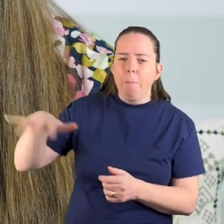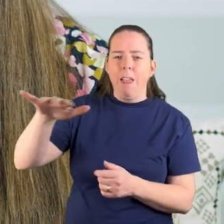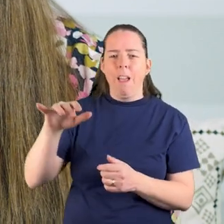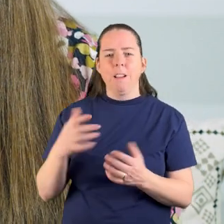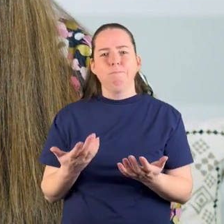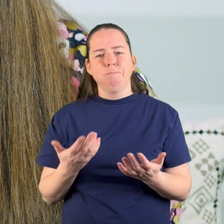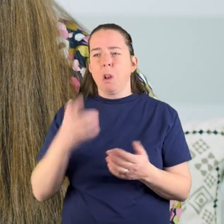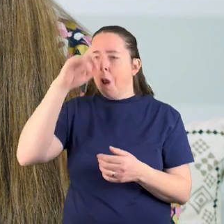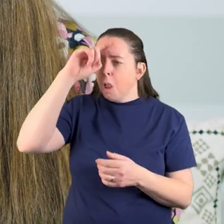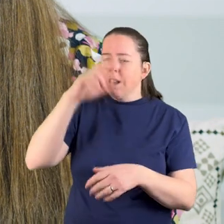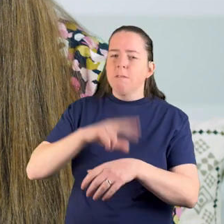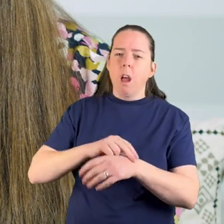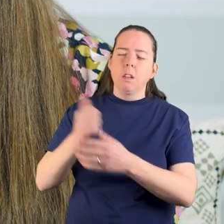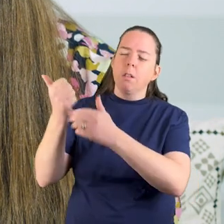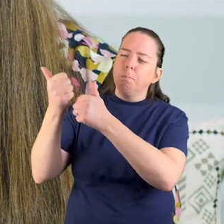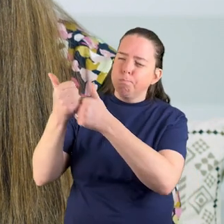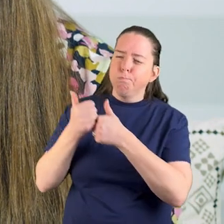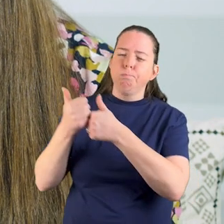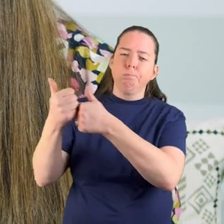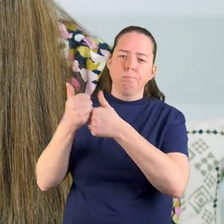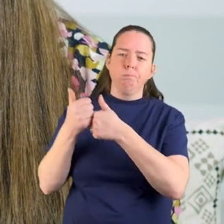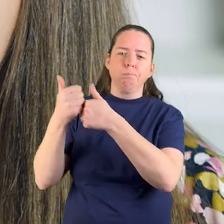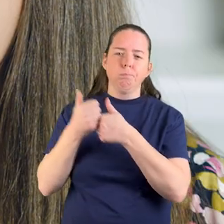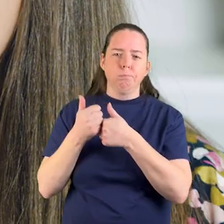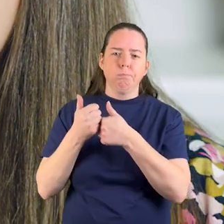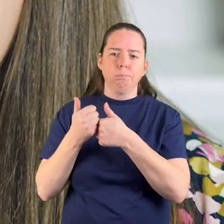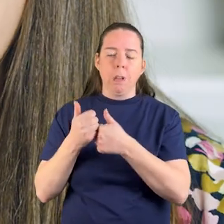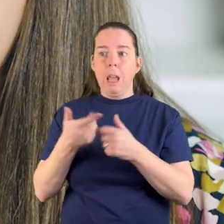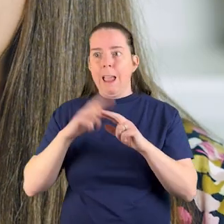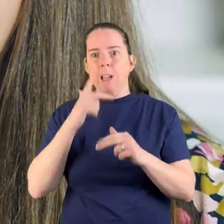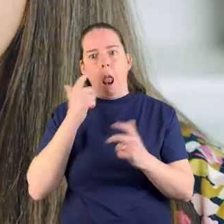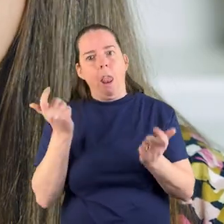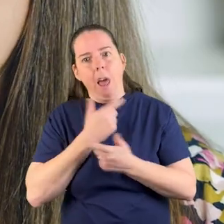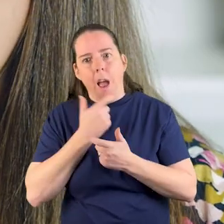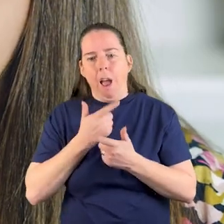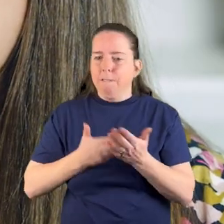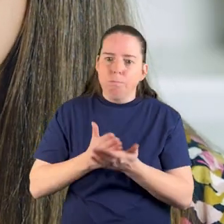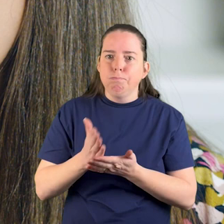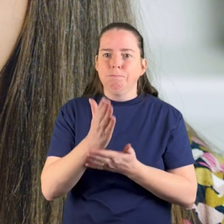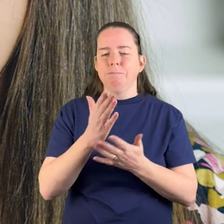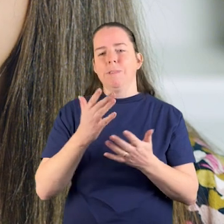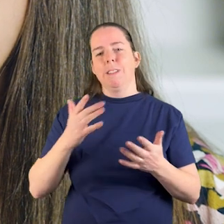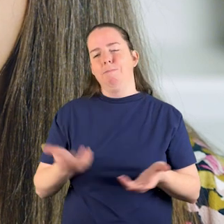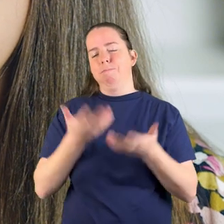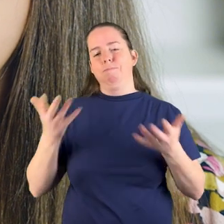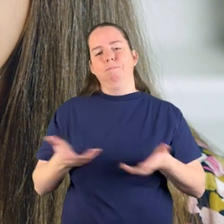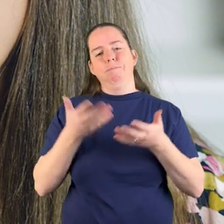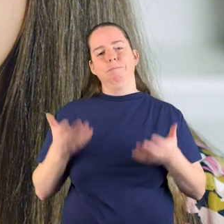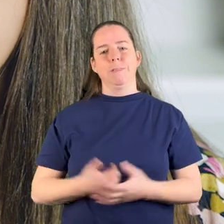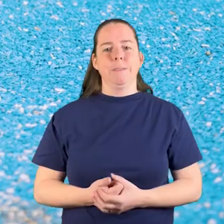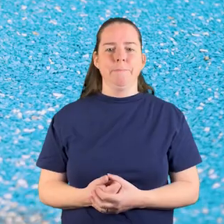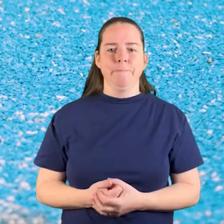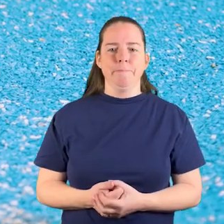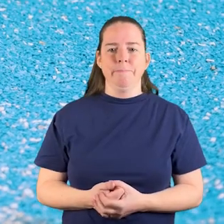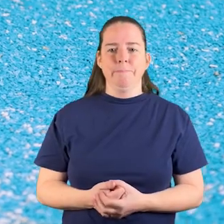family. But the nurses and doctors are very supportive, and if you can have a laugh about it along the way, it just obviously lightens the